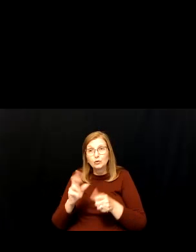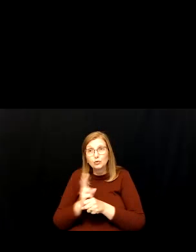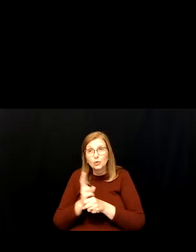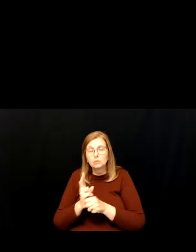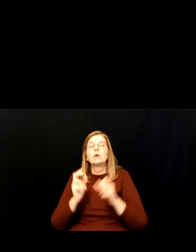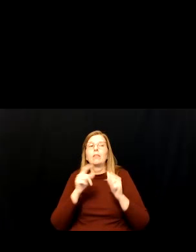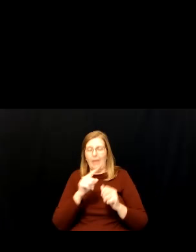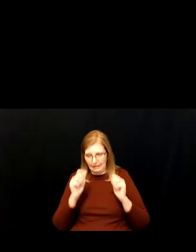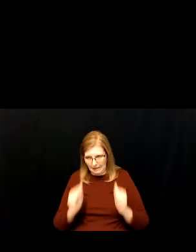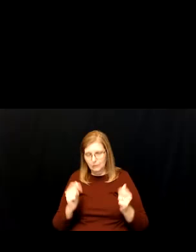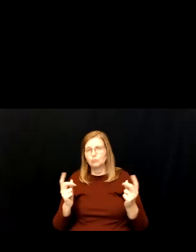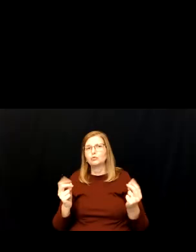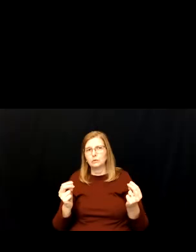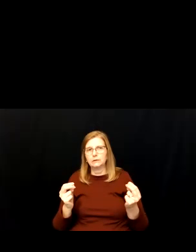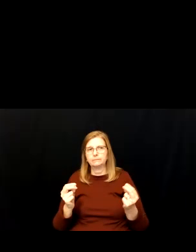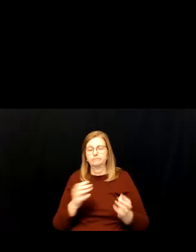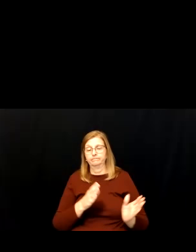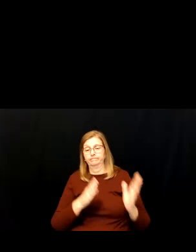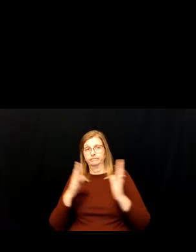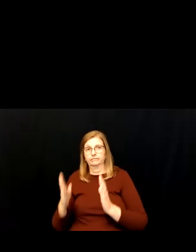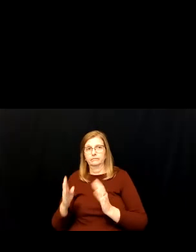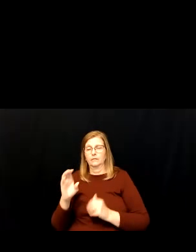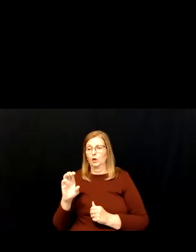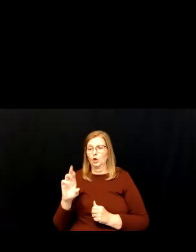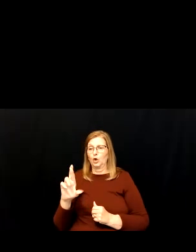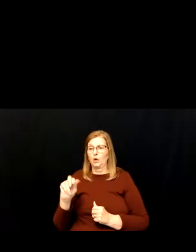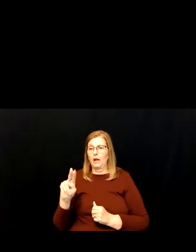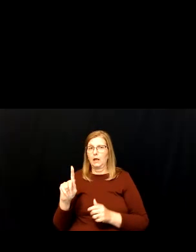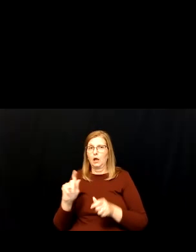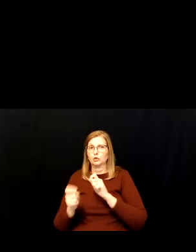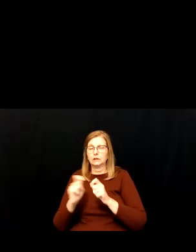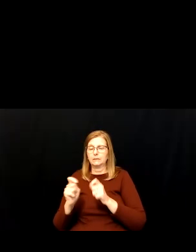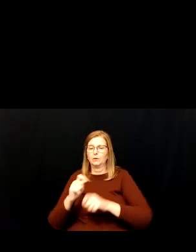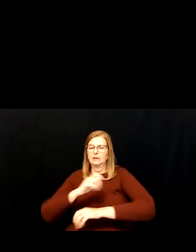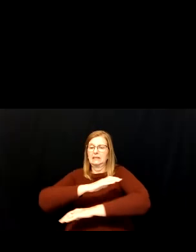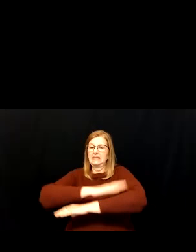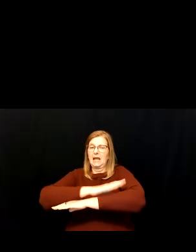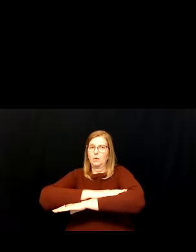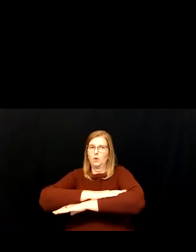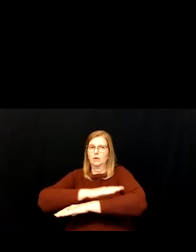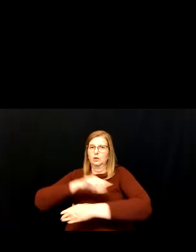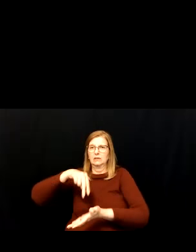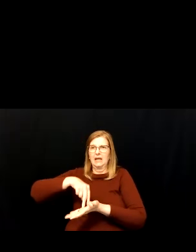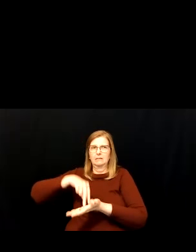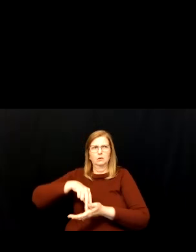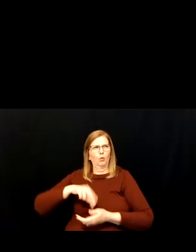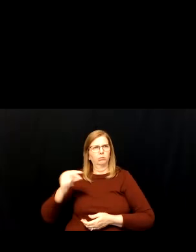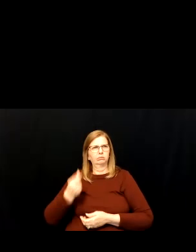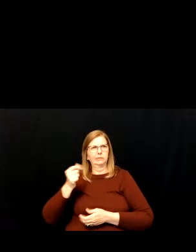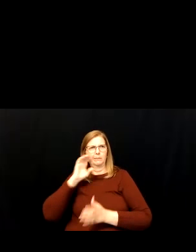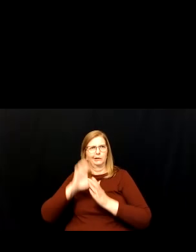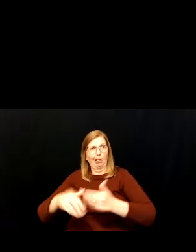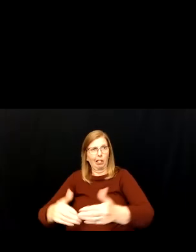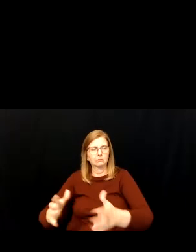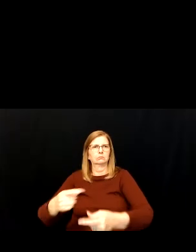do it. The other example is a crank adjustable standing table. And oh, I went too far.